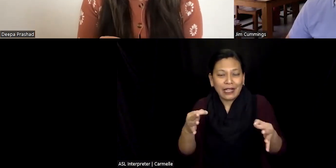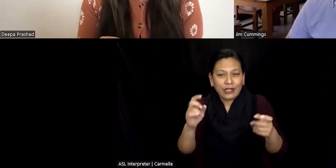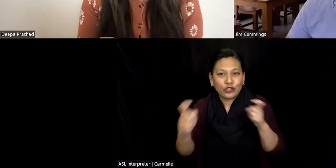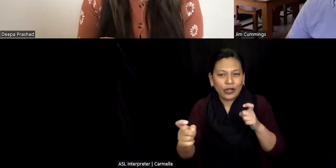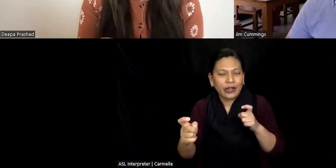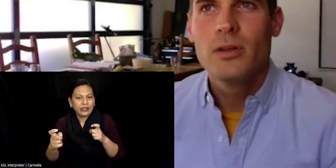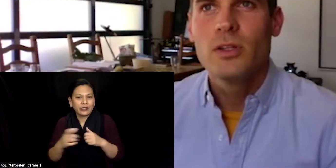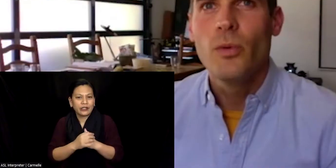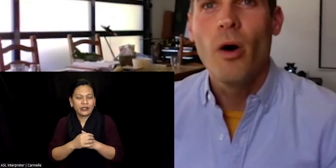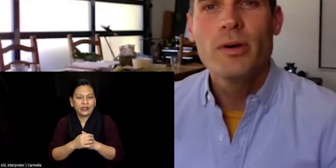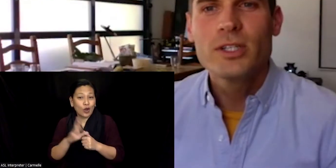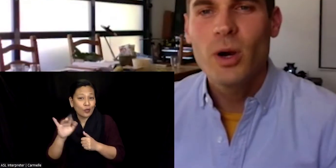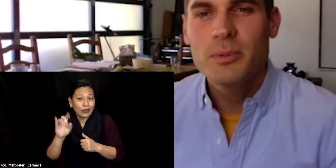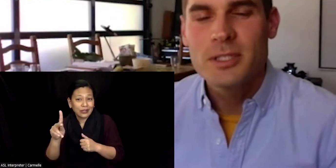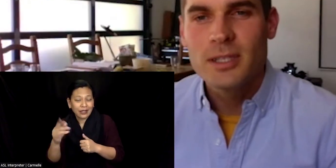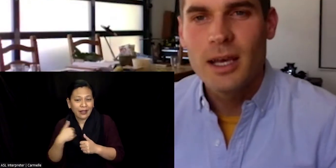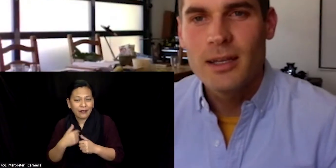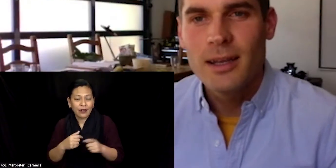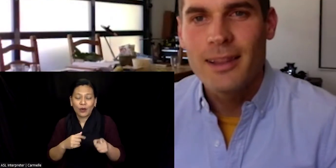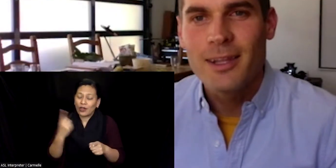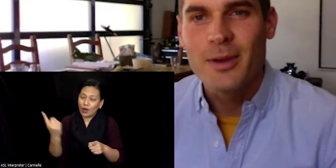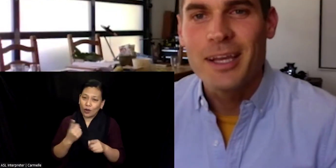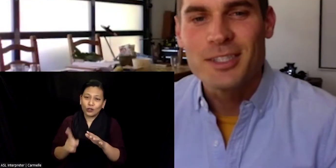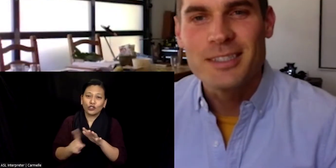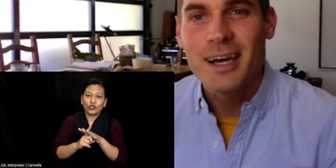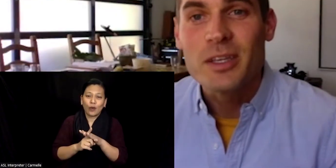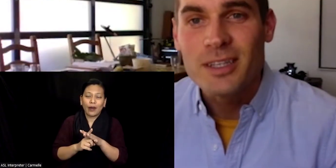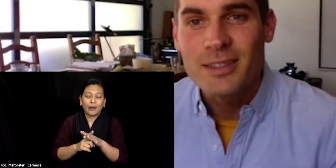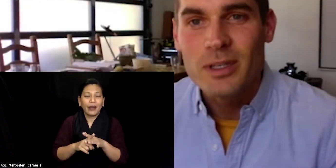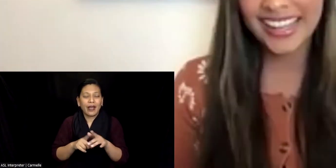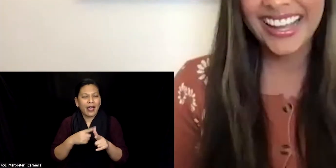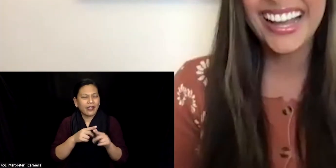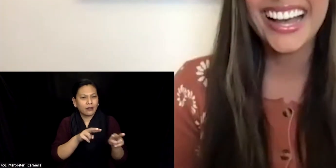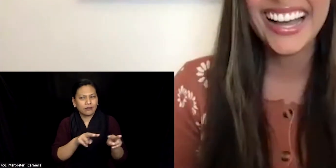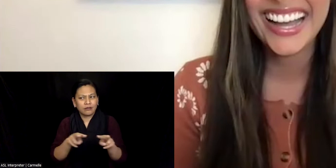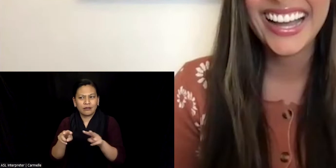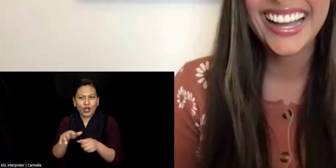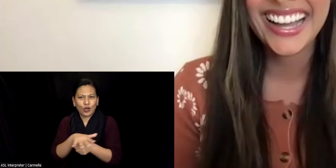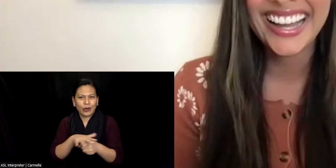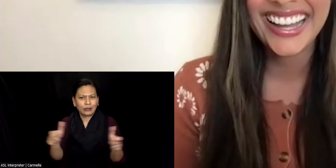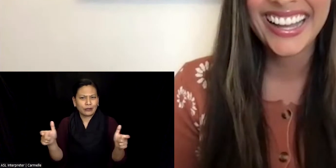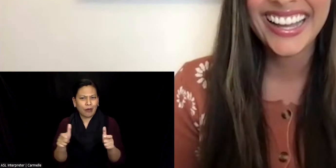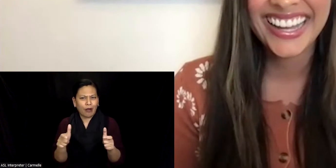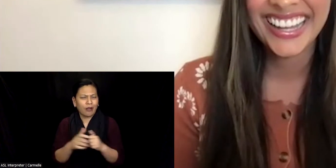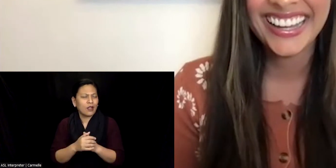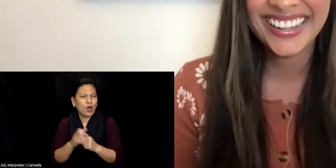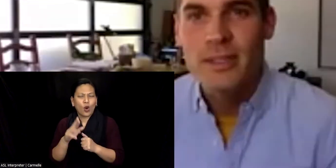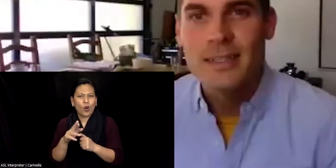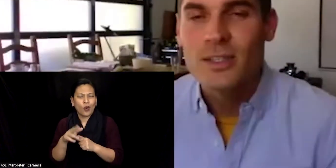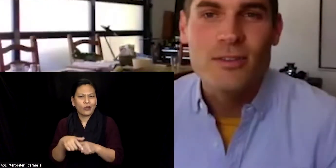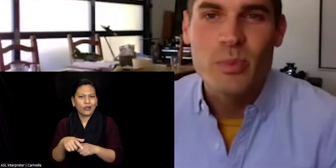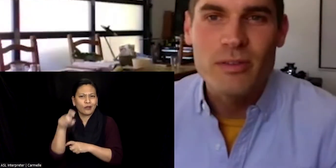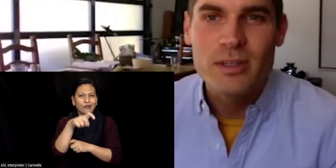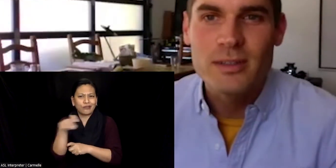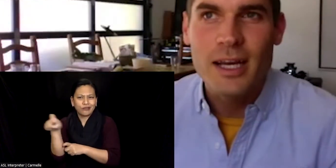course. You always show up to set and the location is not as big as you need it to be. Yeah. The crane won't fit in, the jib won't fit in.